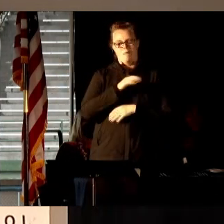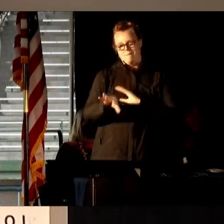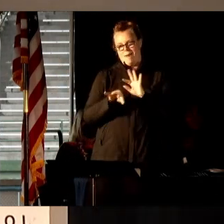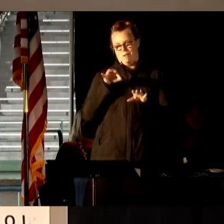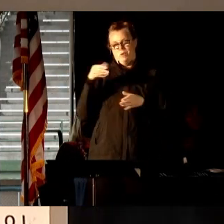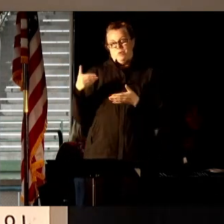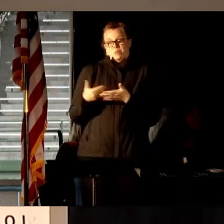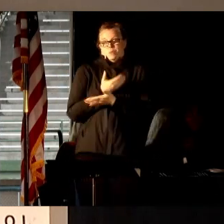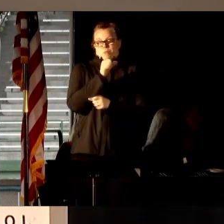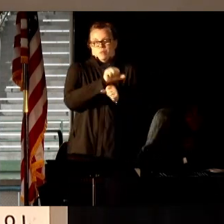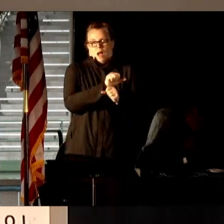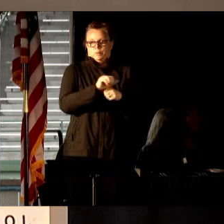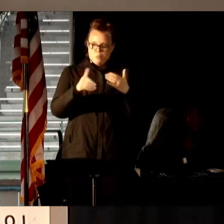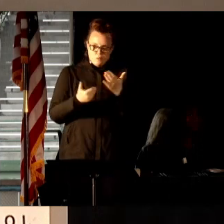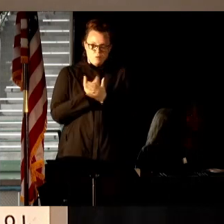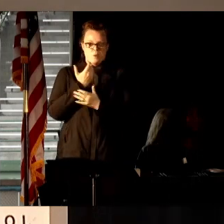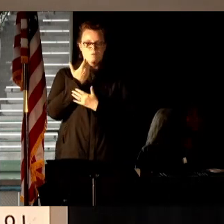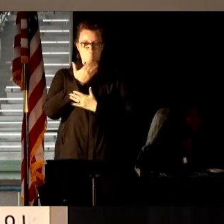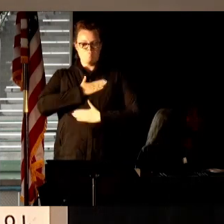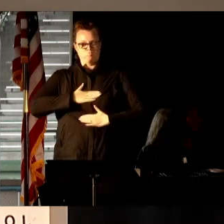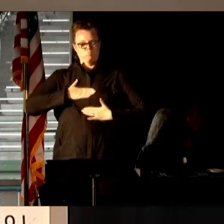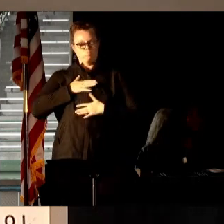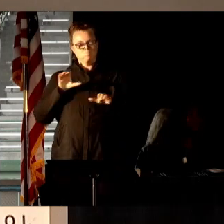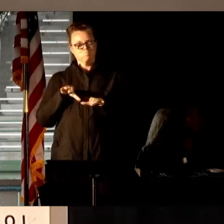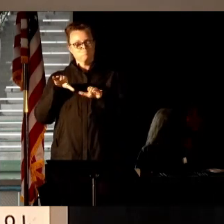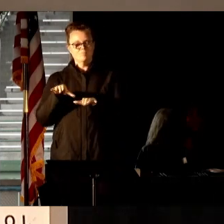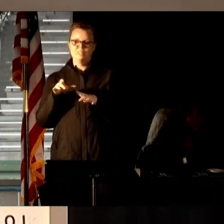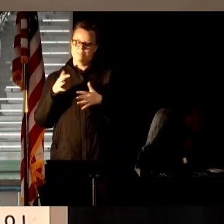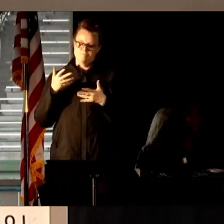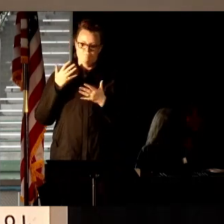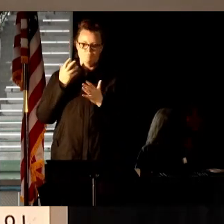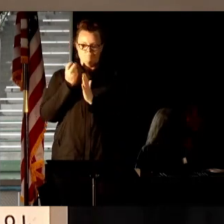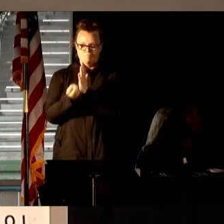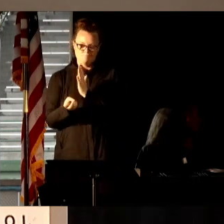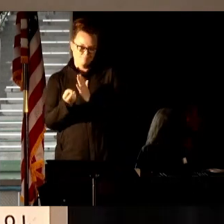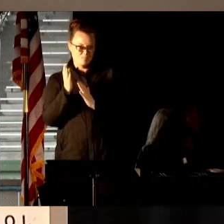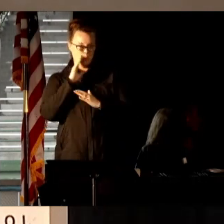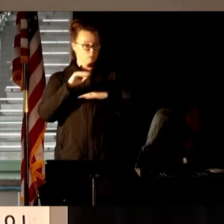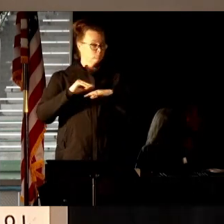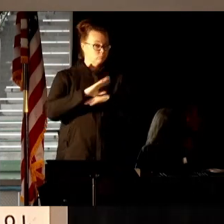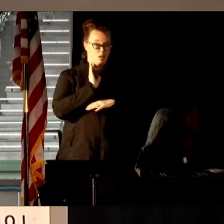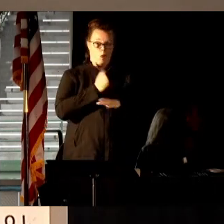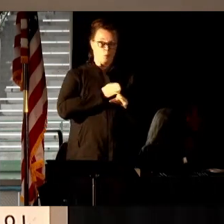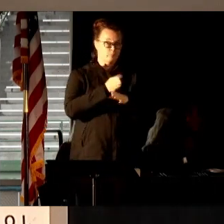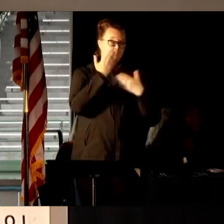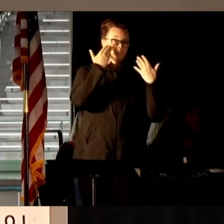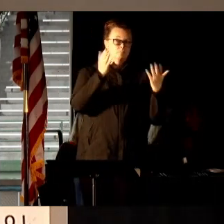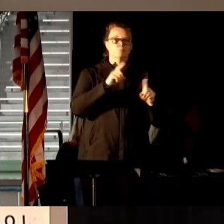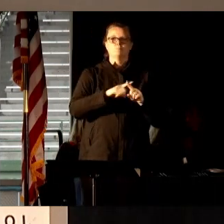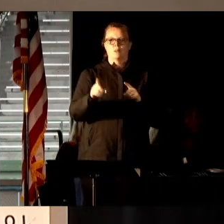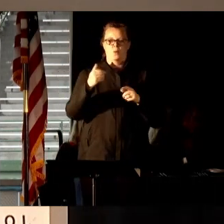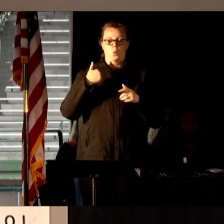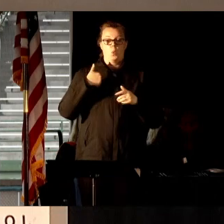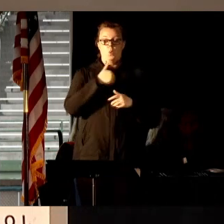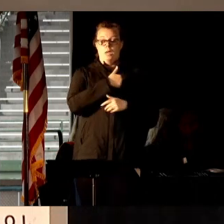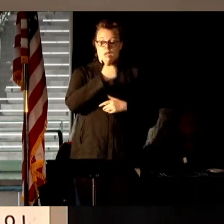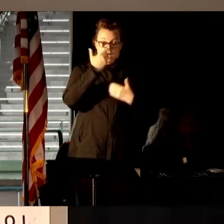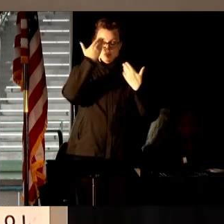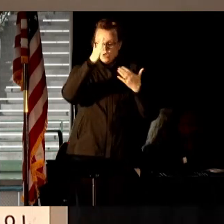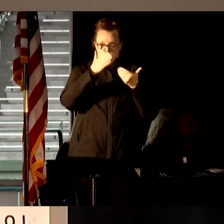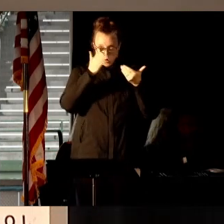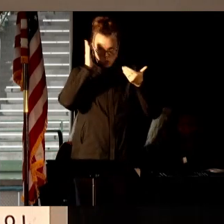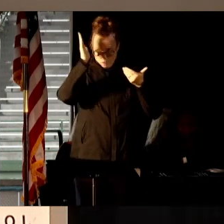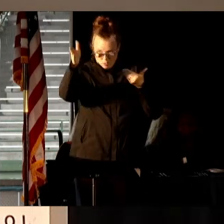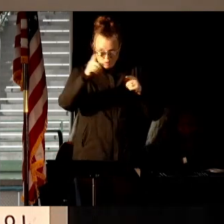careers. Others, like me, haven't necessarily seen all our cards, but we know how we'll play our hand. We had